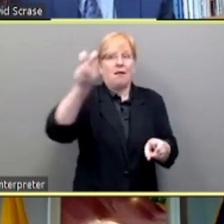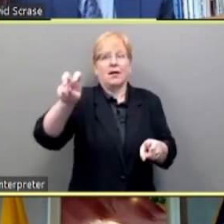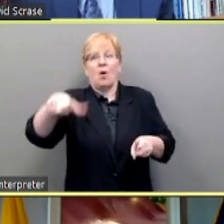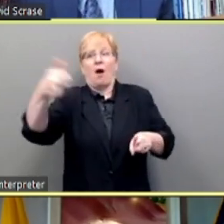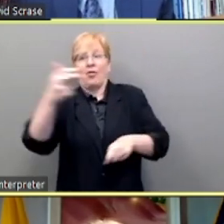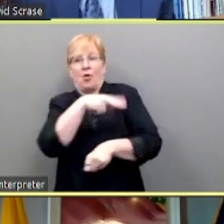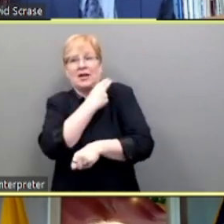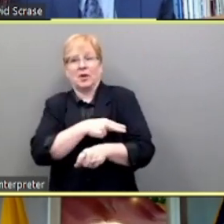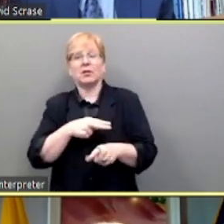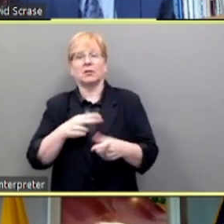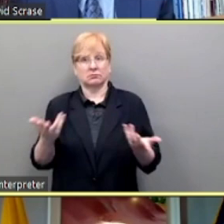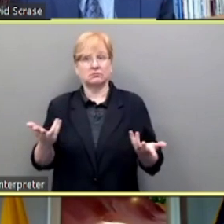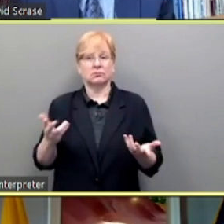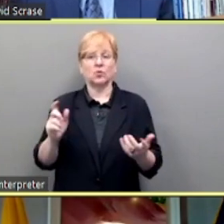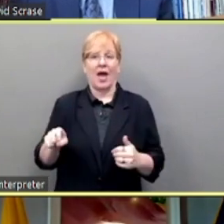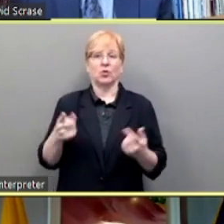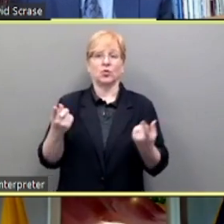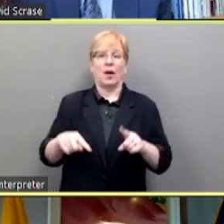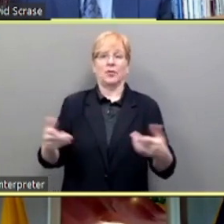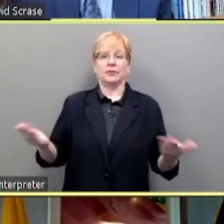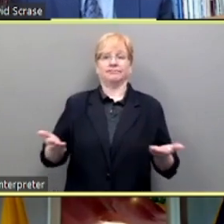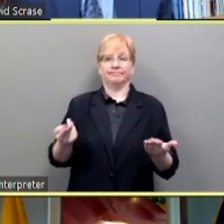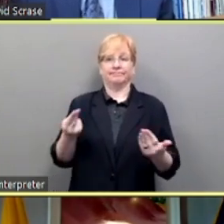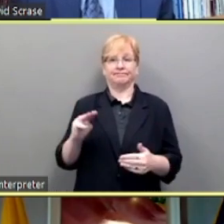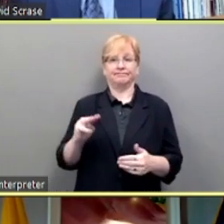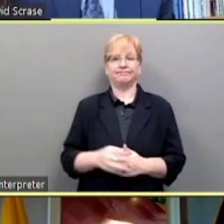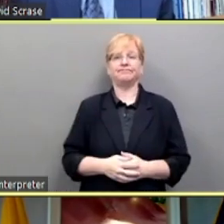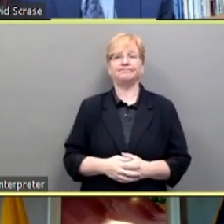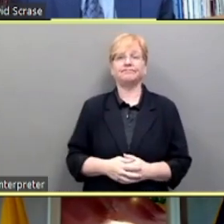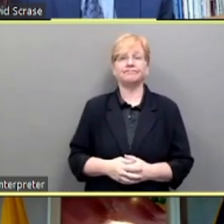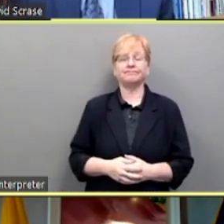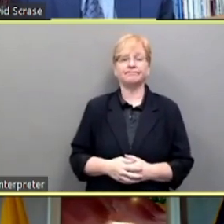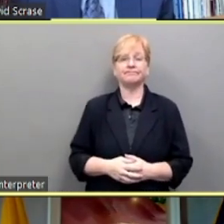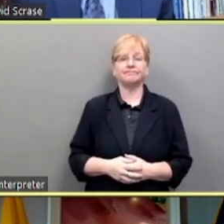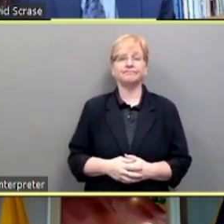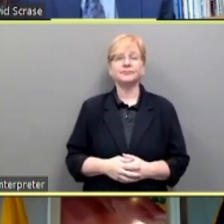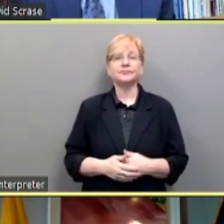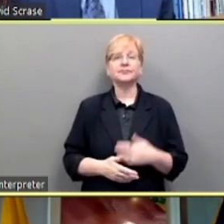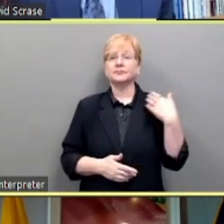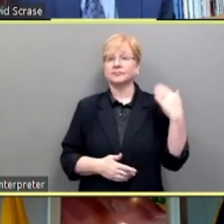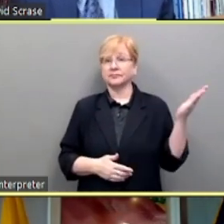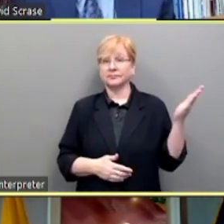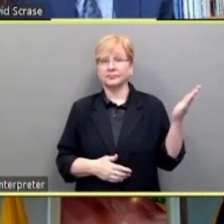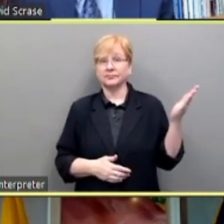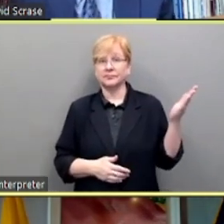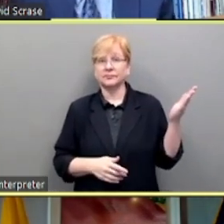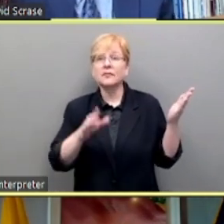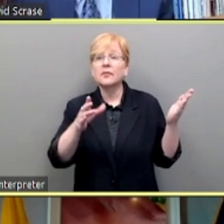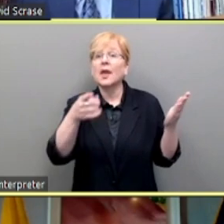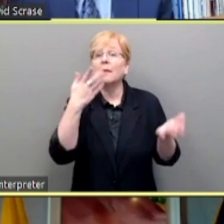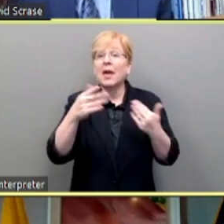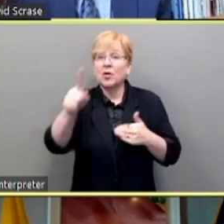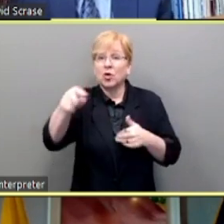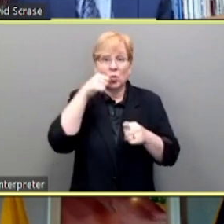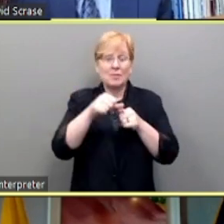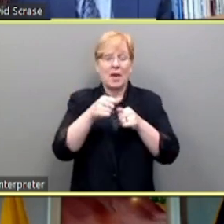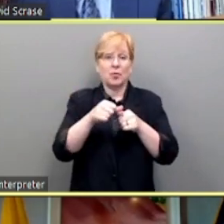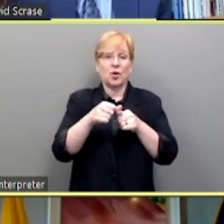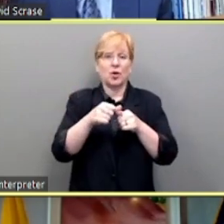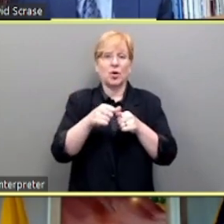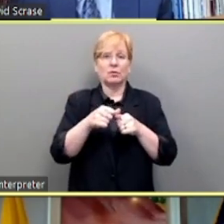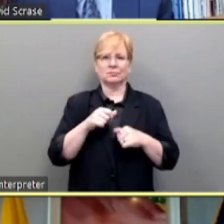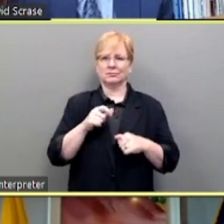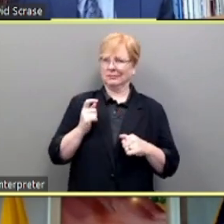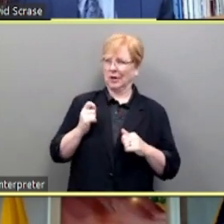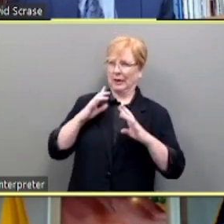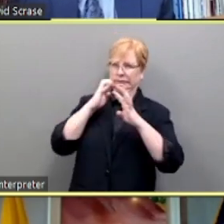move people who needed to be moved. Next slide will show you. You know, you may remember, and this is a little bit complicated, but